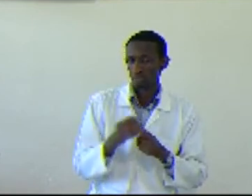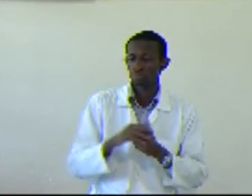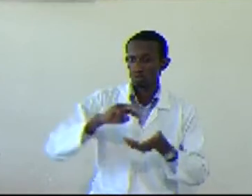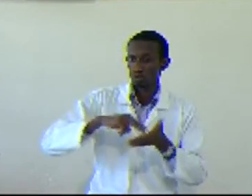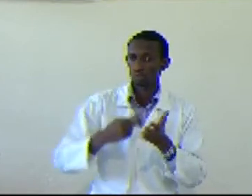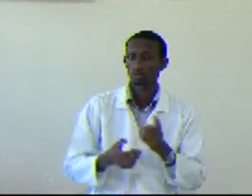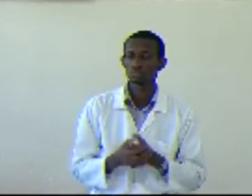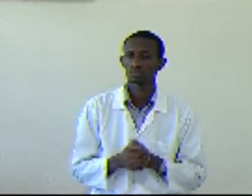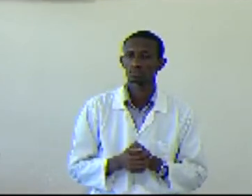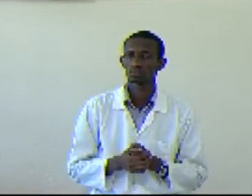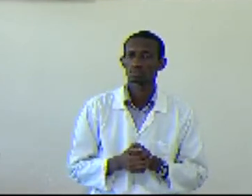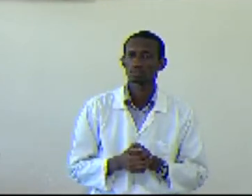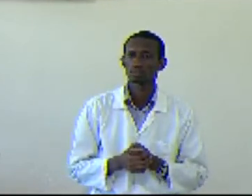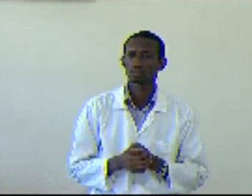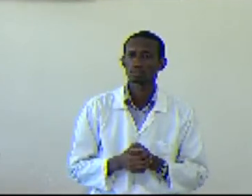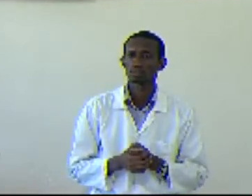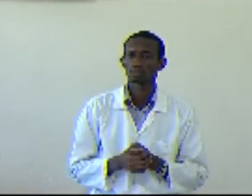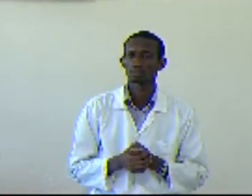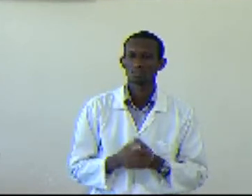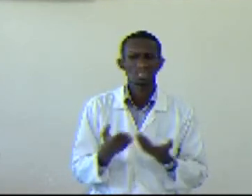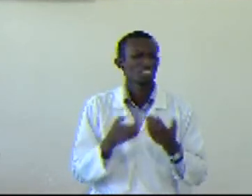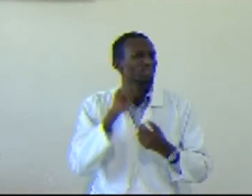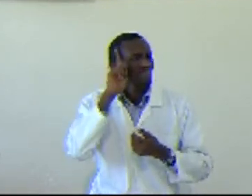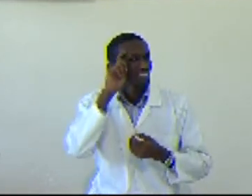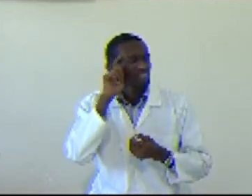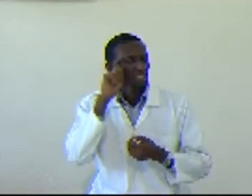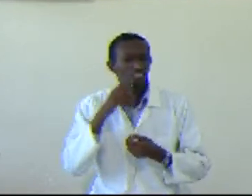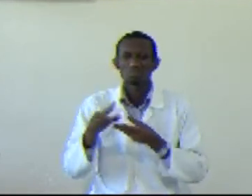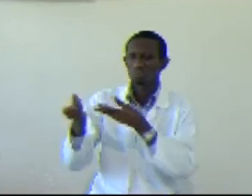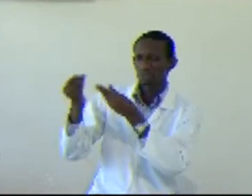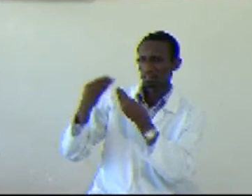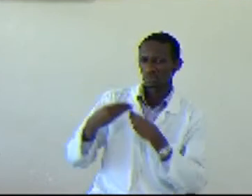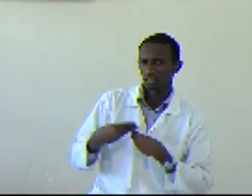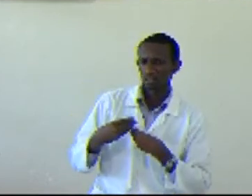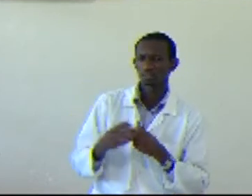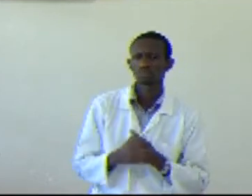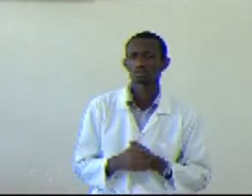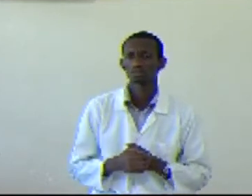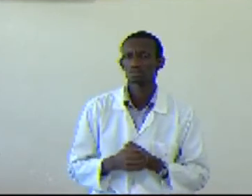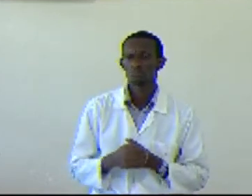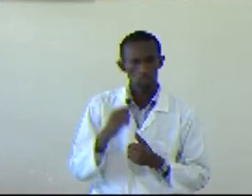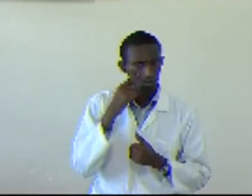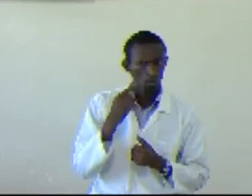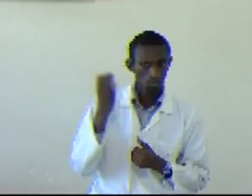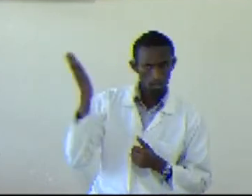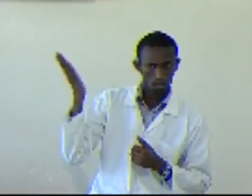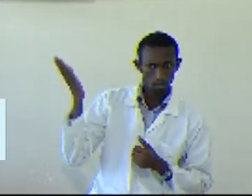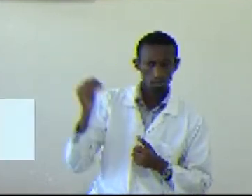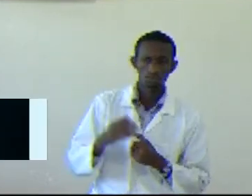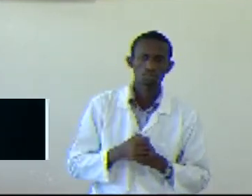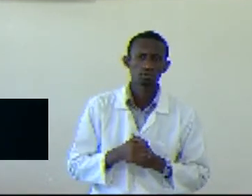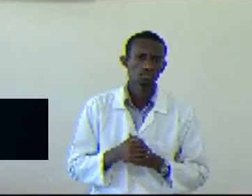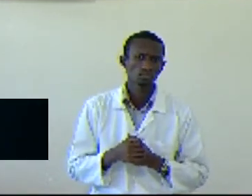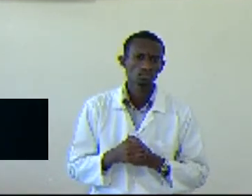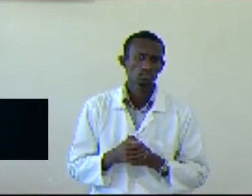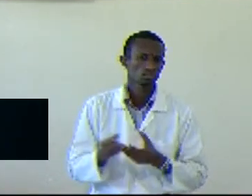that, suppose that we were given that, we're given this, you see what is there? We're given